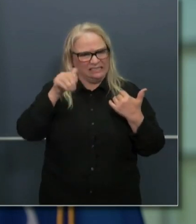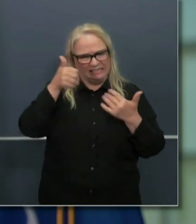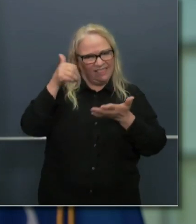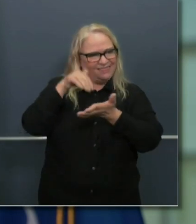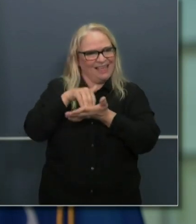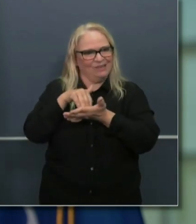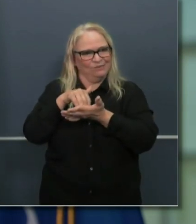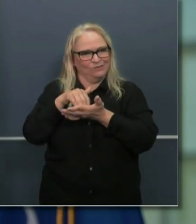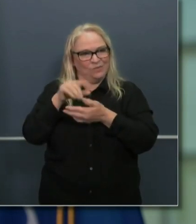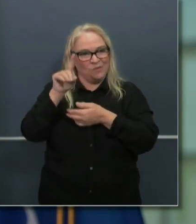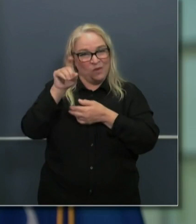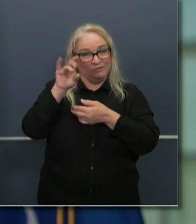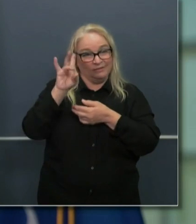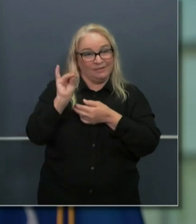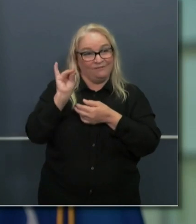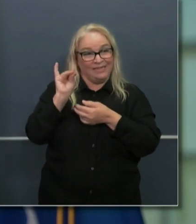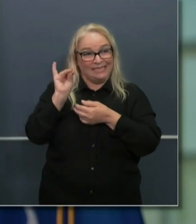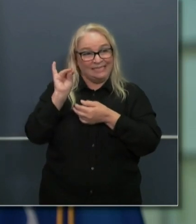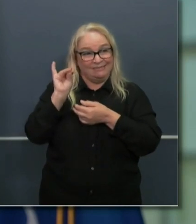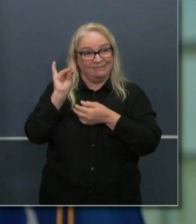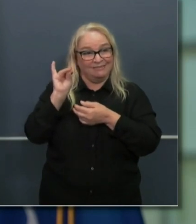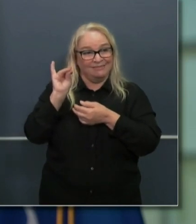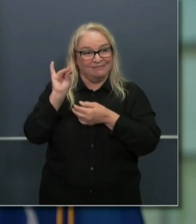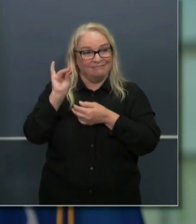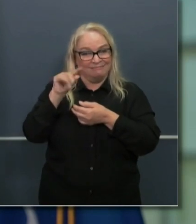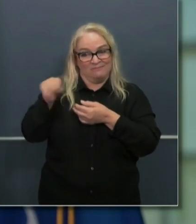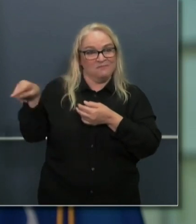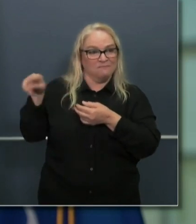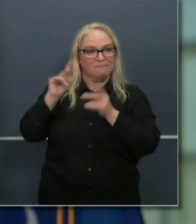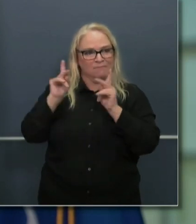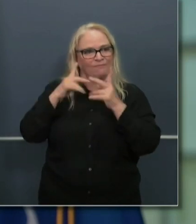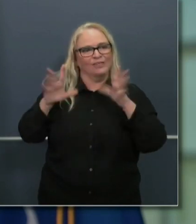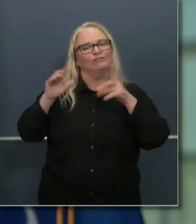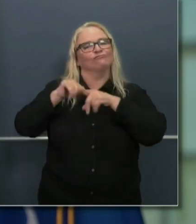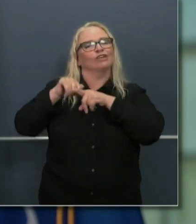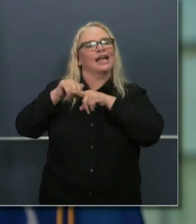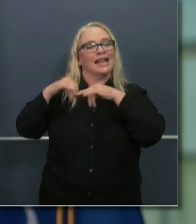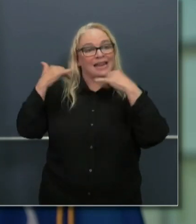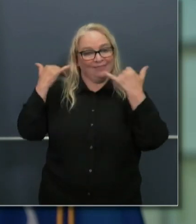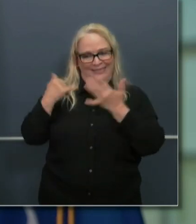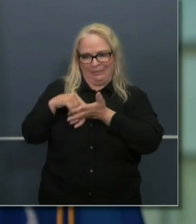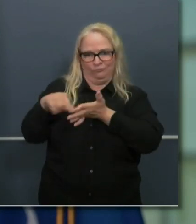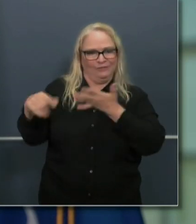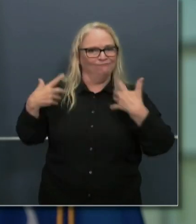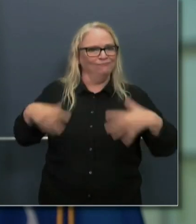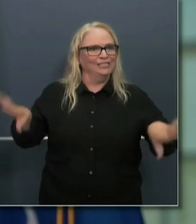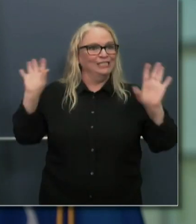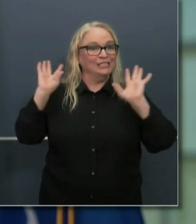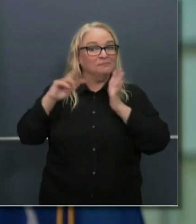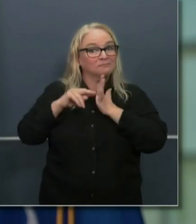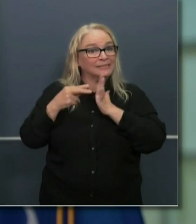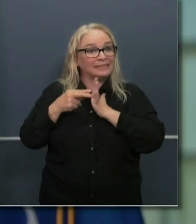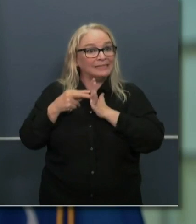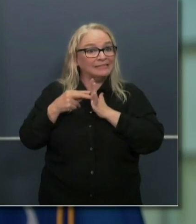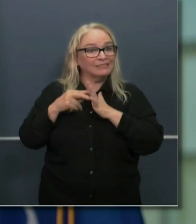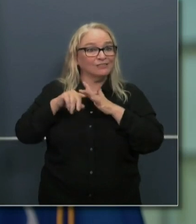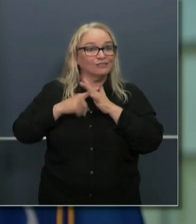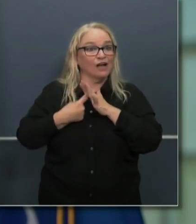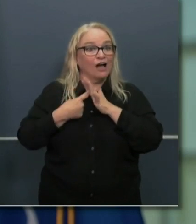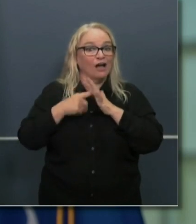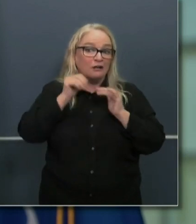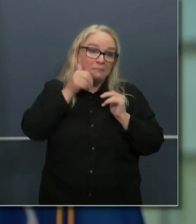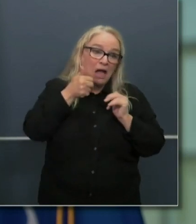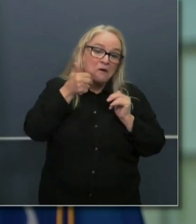10,170 people that will finish their training this week. So within a day or two of that stated goal, I want to